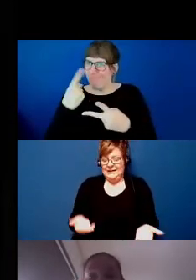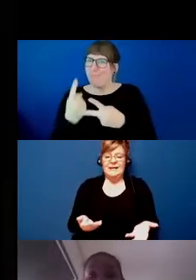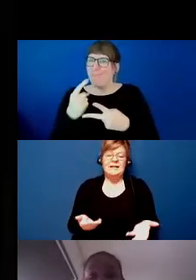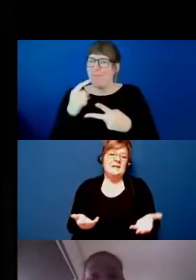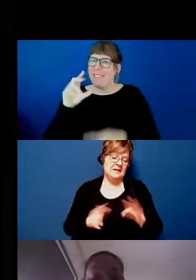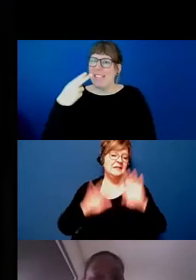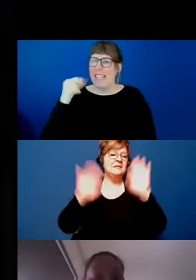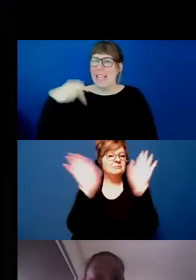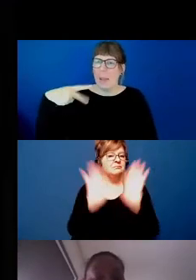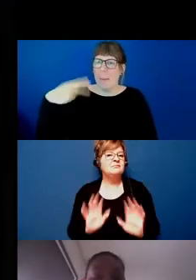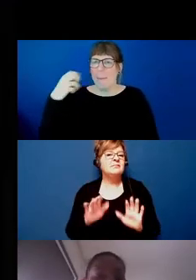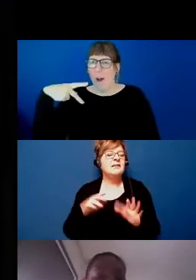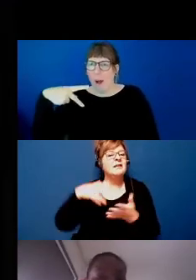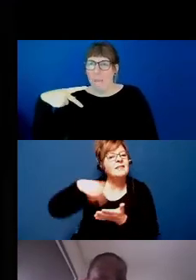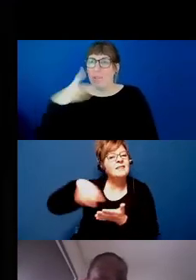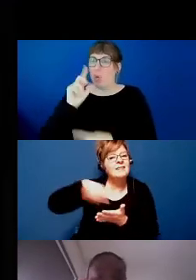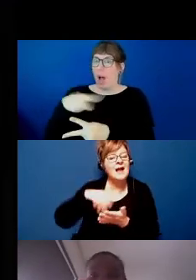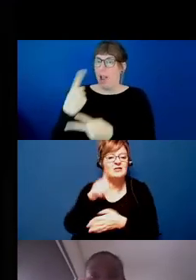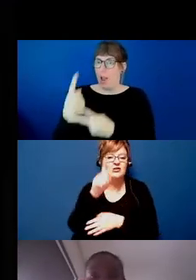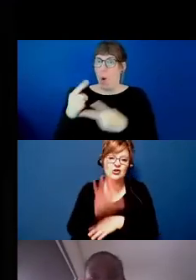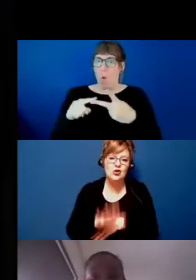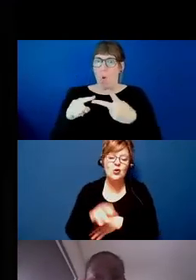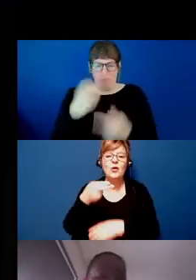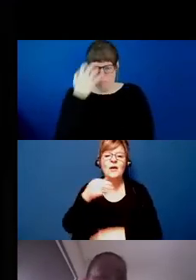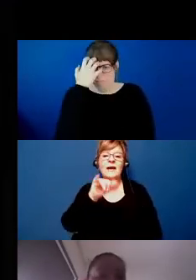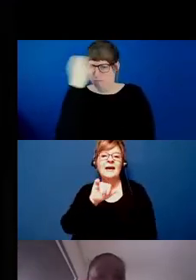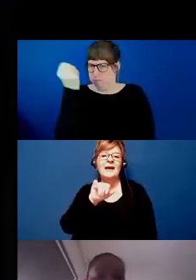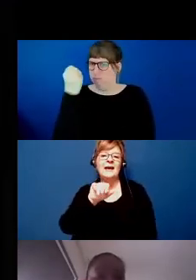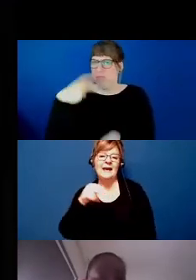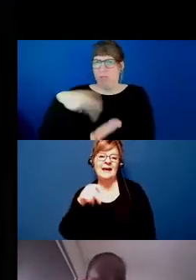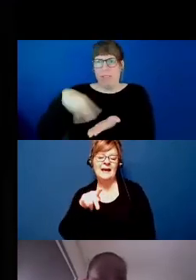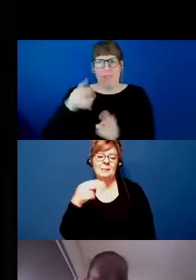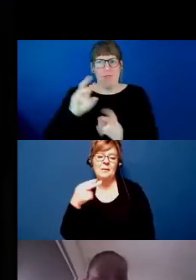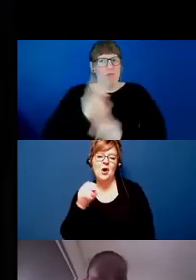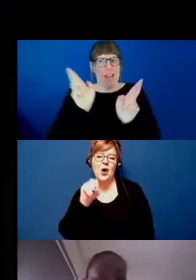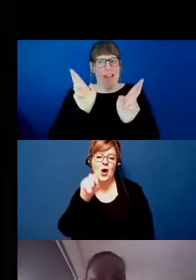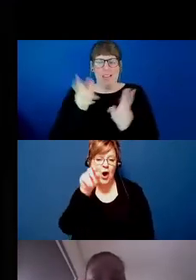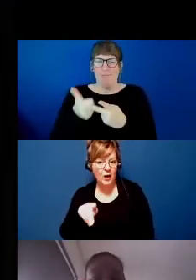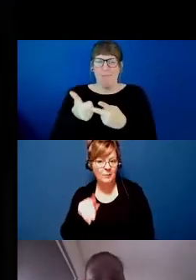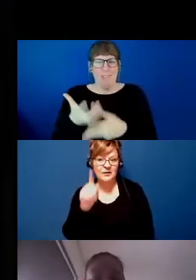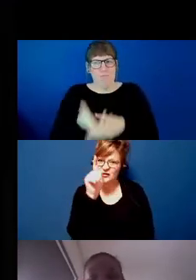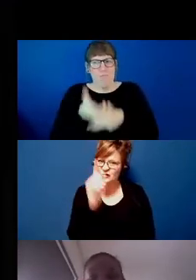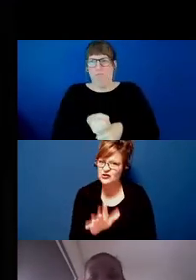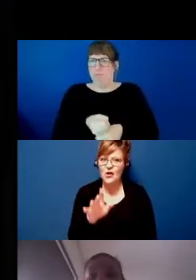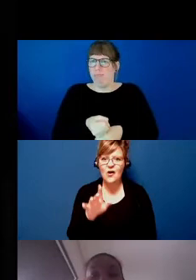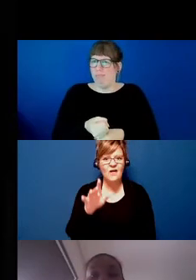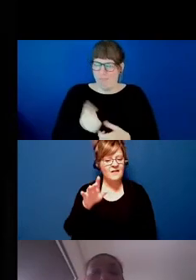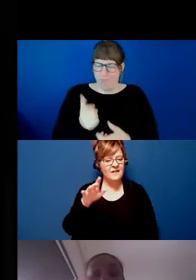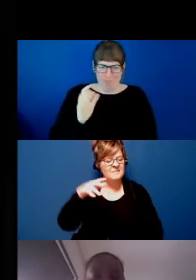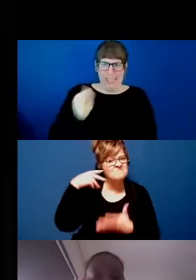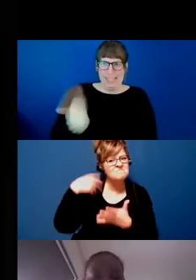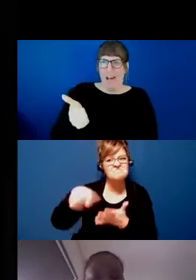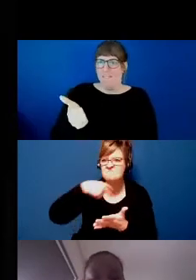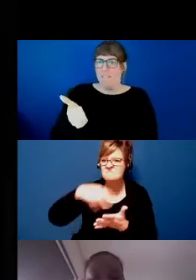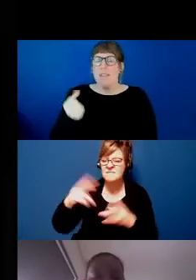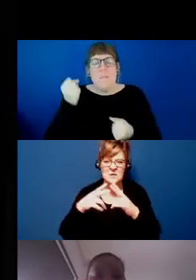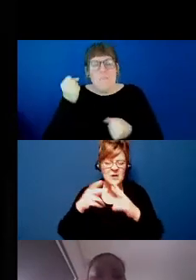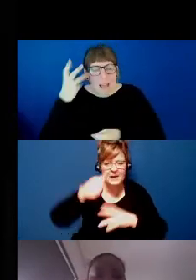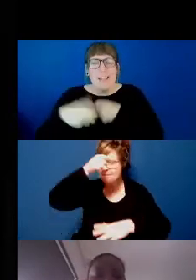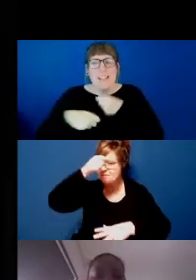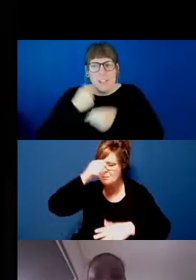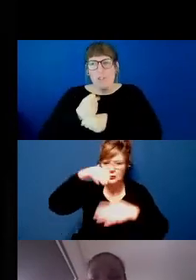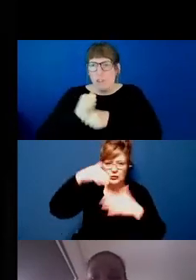she's by herself on the stage. She knows her whole choreography. She's totally self-sufficient. And this is after years and years and years